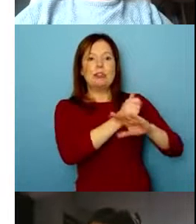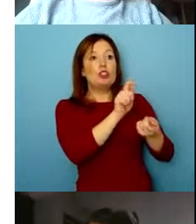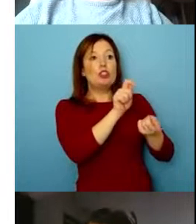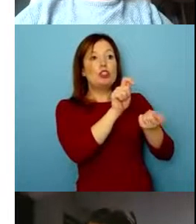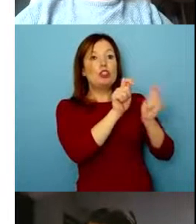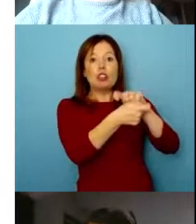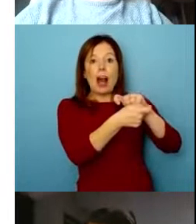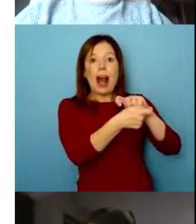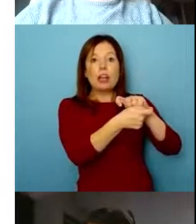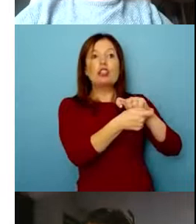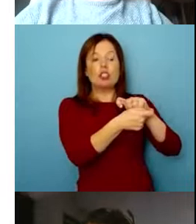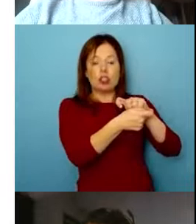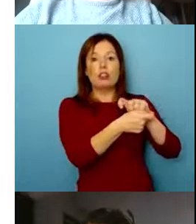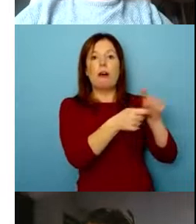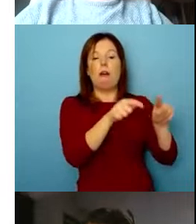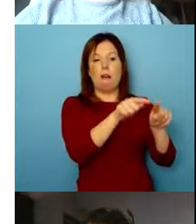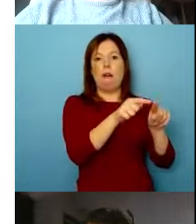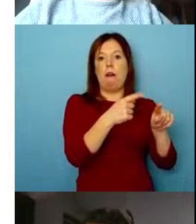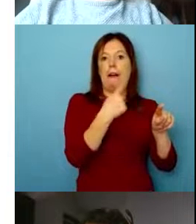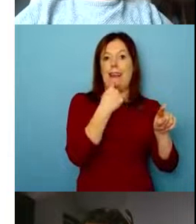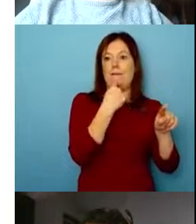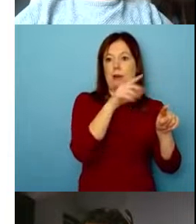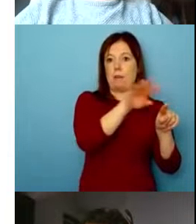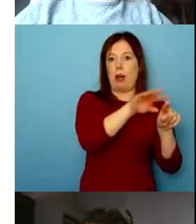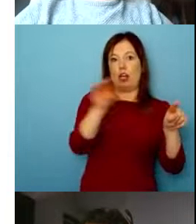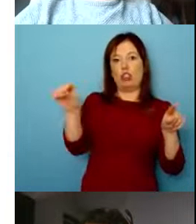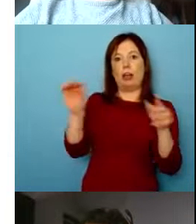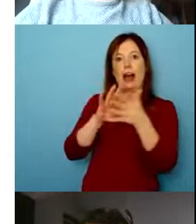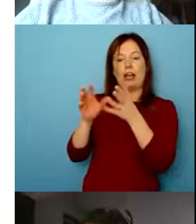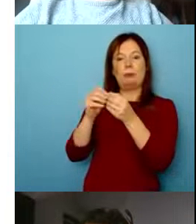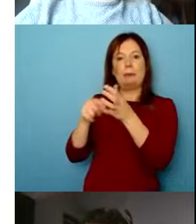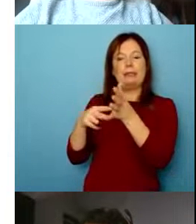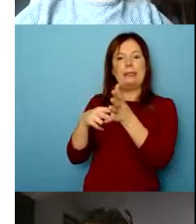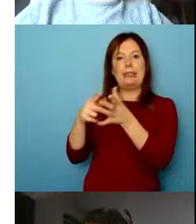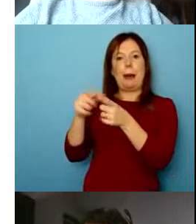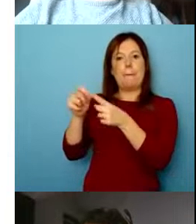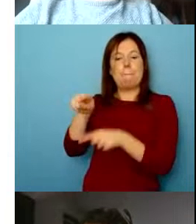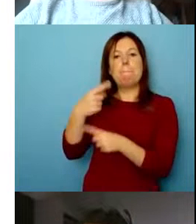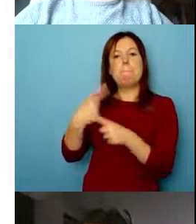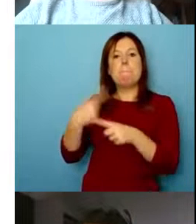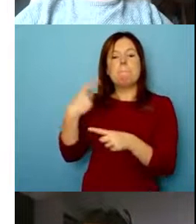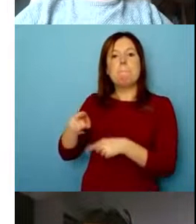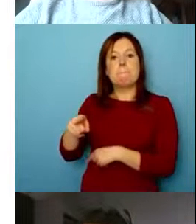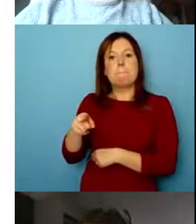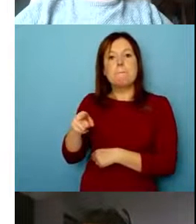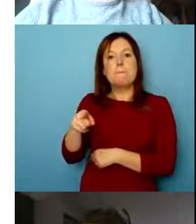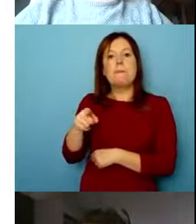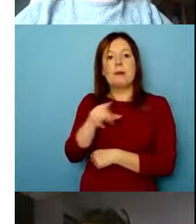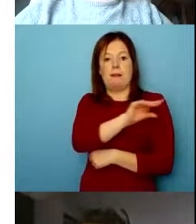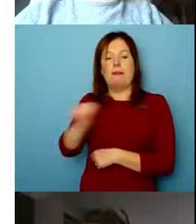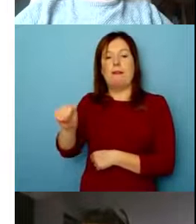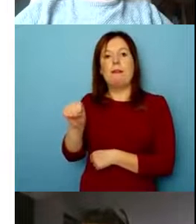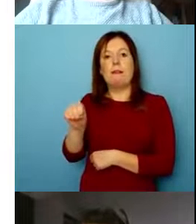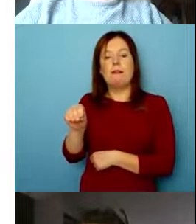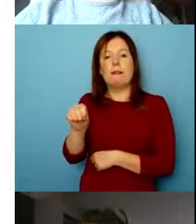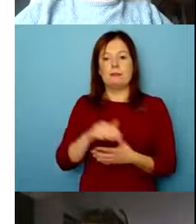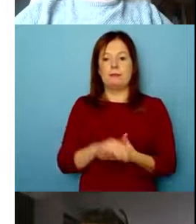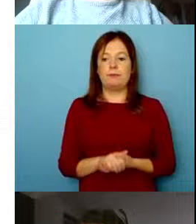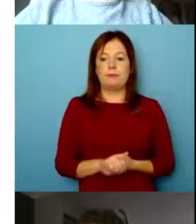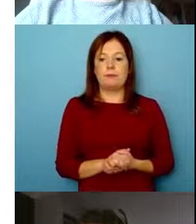the TV, this gets informed to the application immediately to propagate any changes to within the